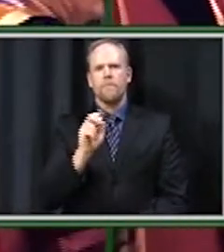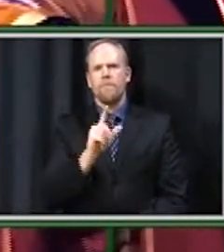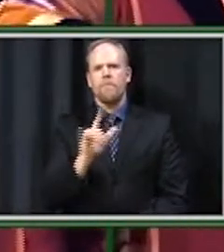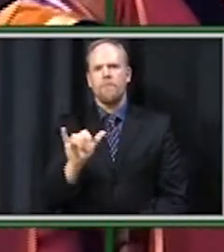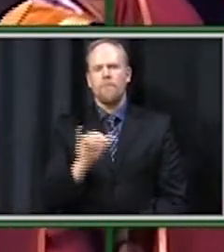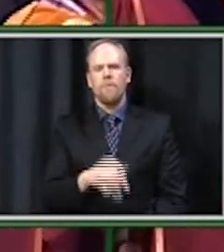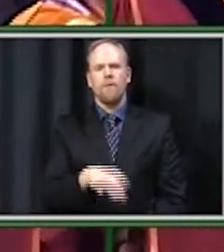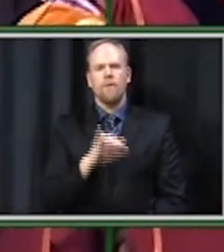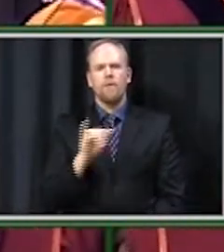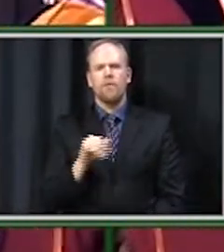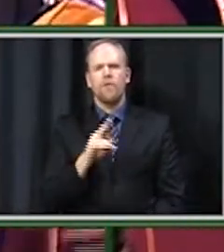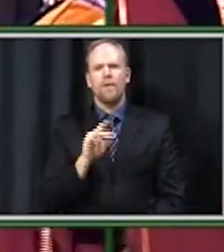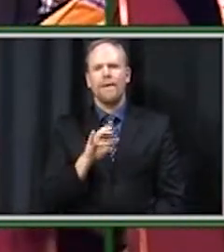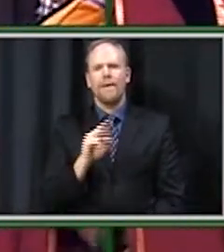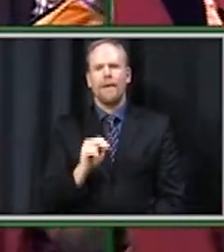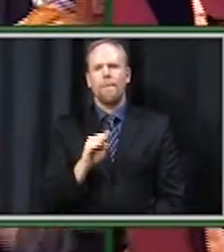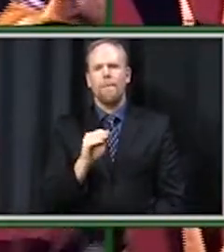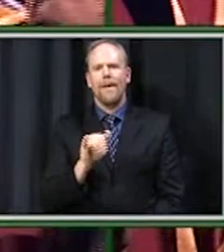Joanne Mann.